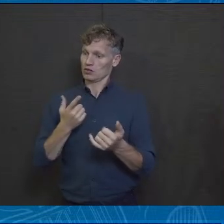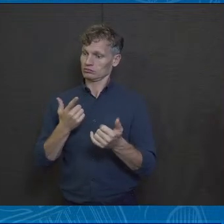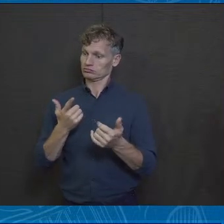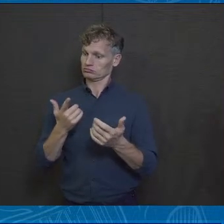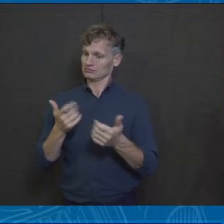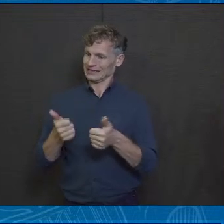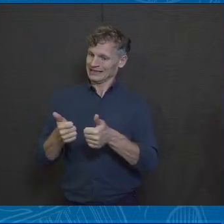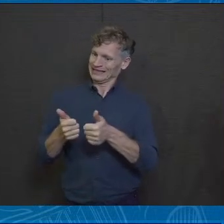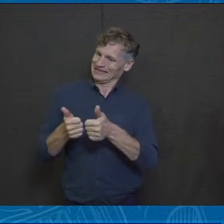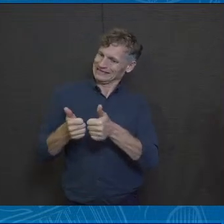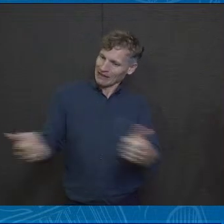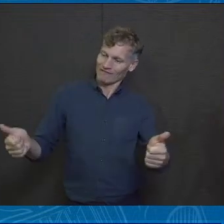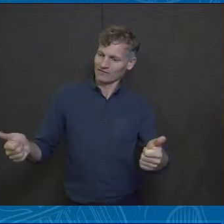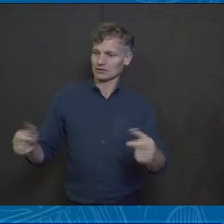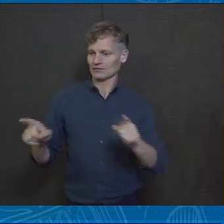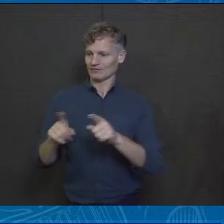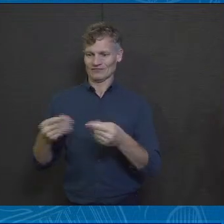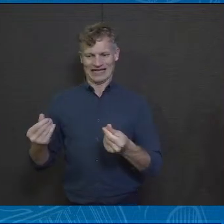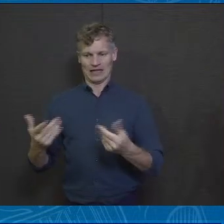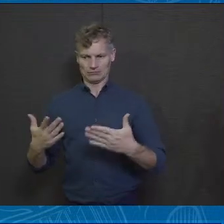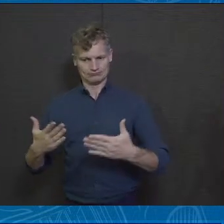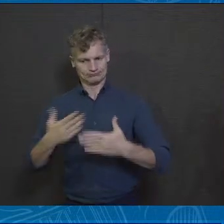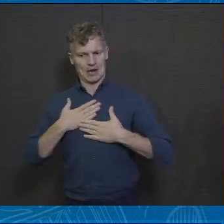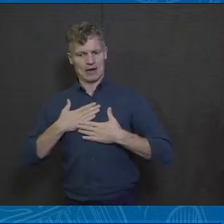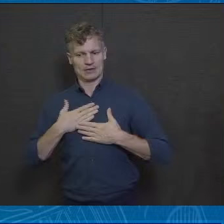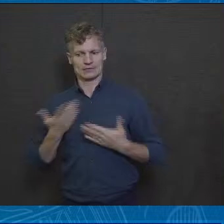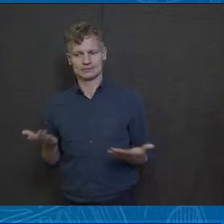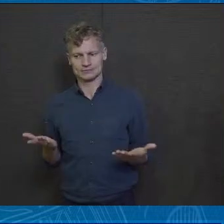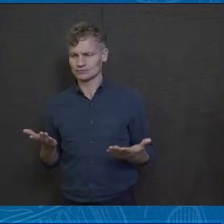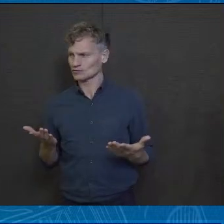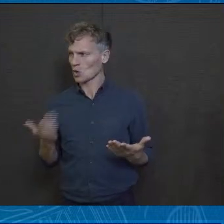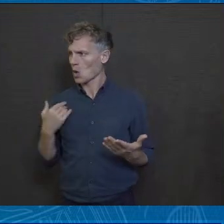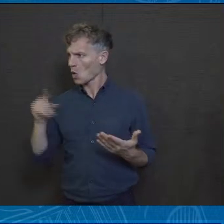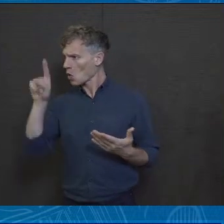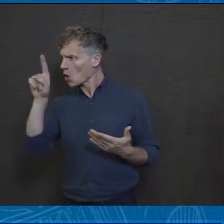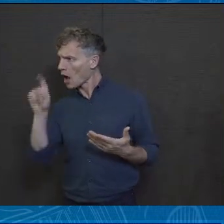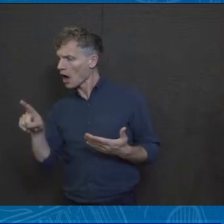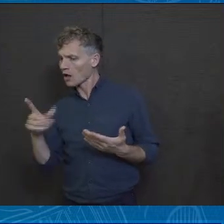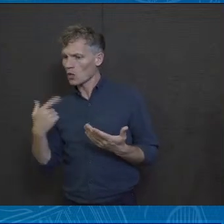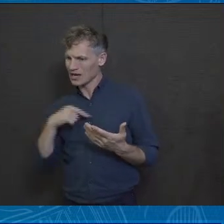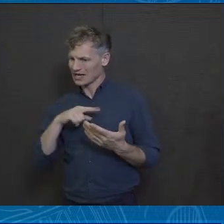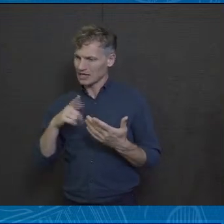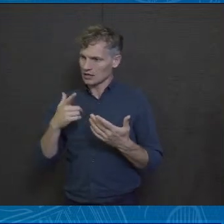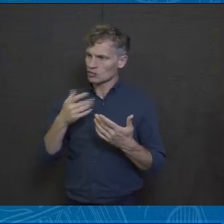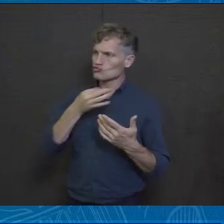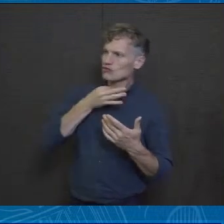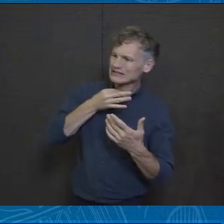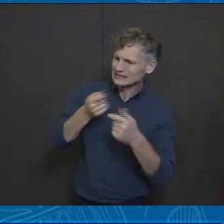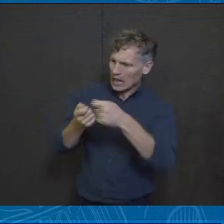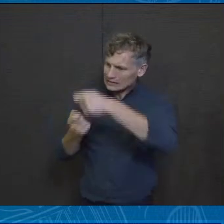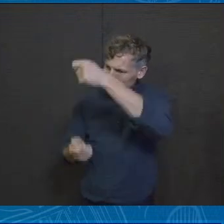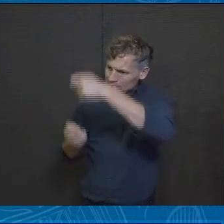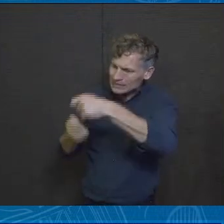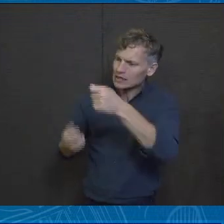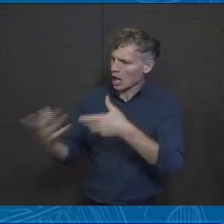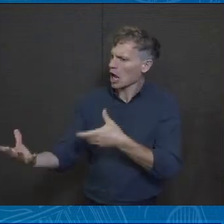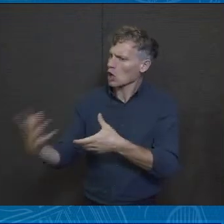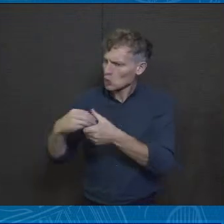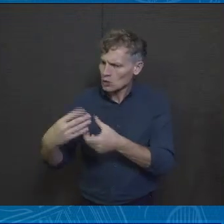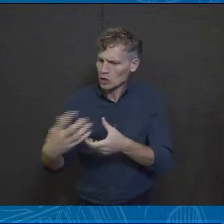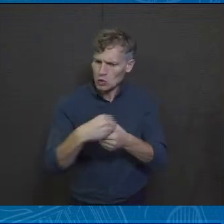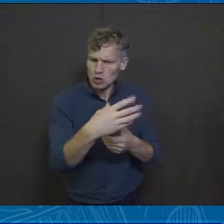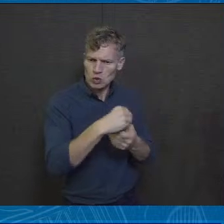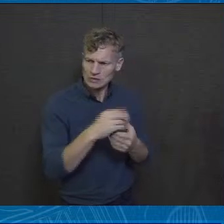the local government. So while doing the risk assessment, we include them. We do the social mapping. We do work together with them